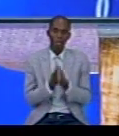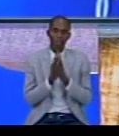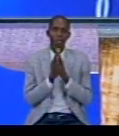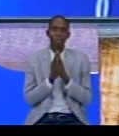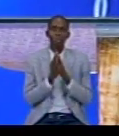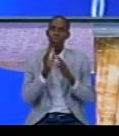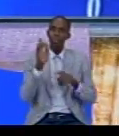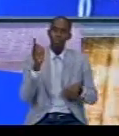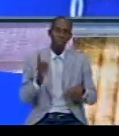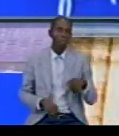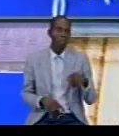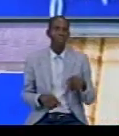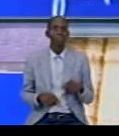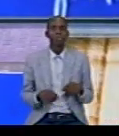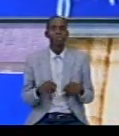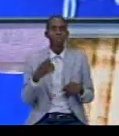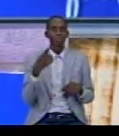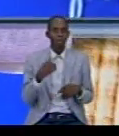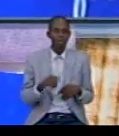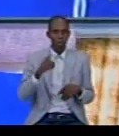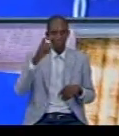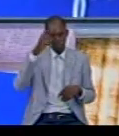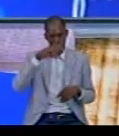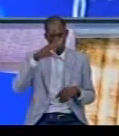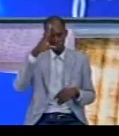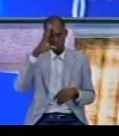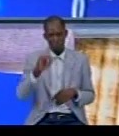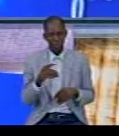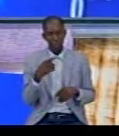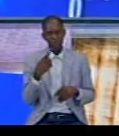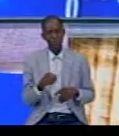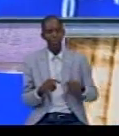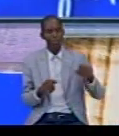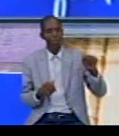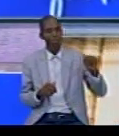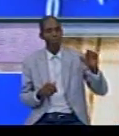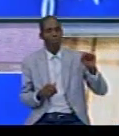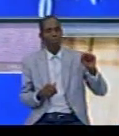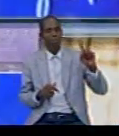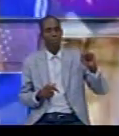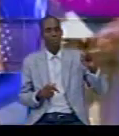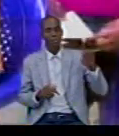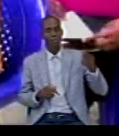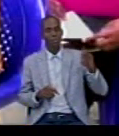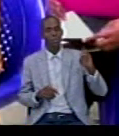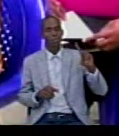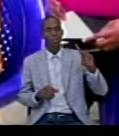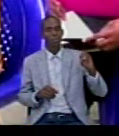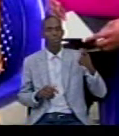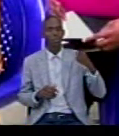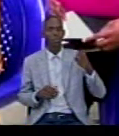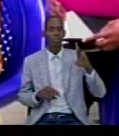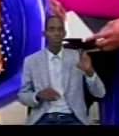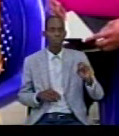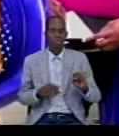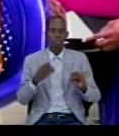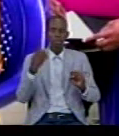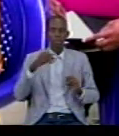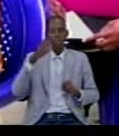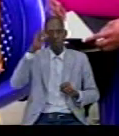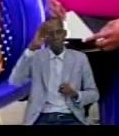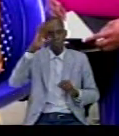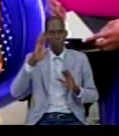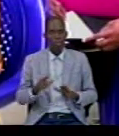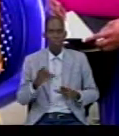demanded cannot the wise men and the astrologers and the magicians and the soothsayers